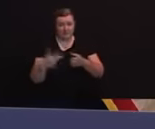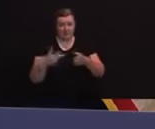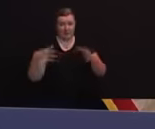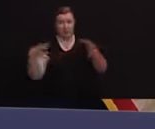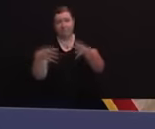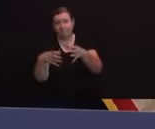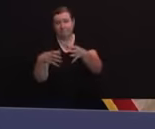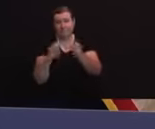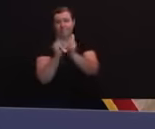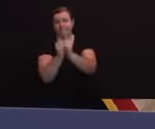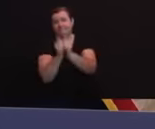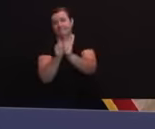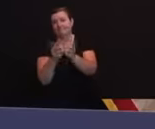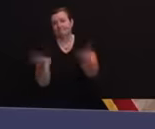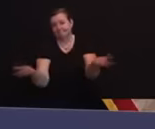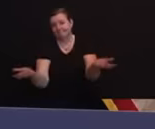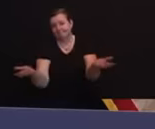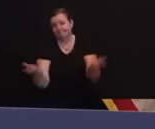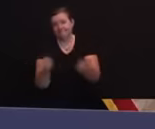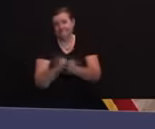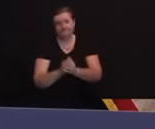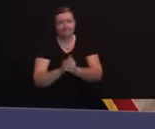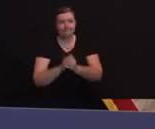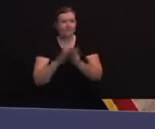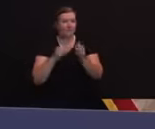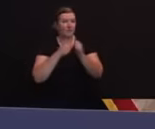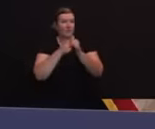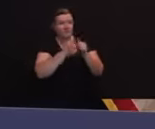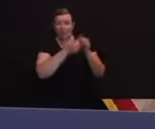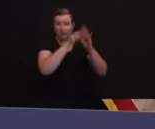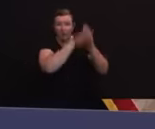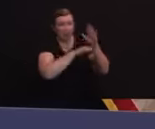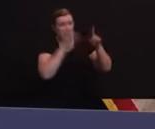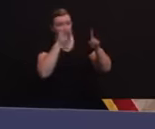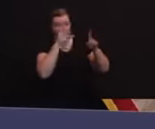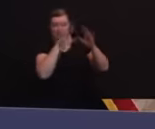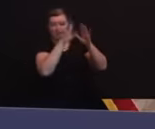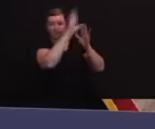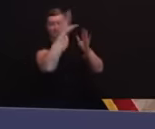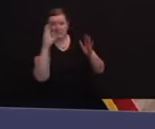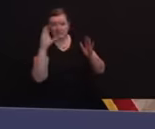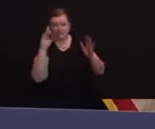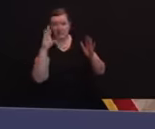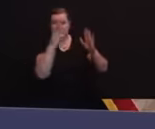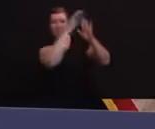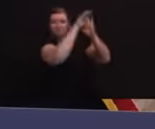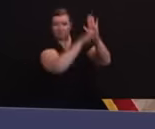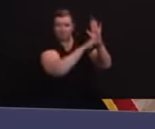compliance with current CDC and Department of Health guidance and directives.